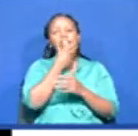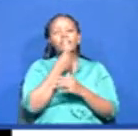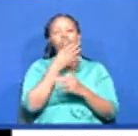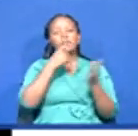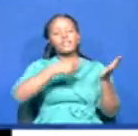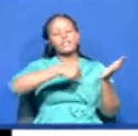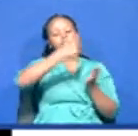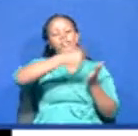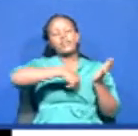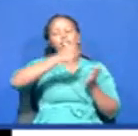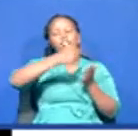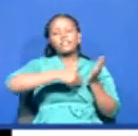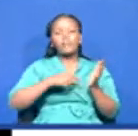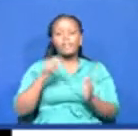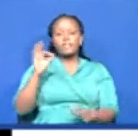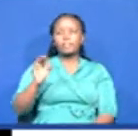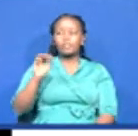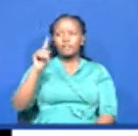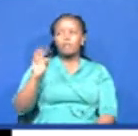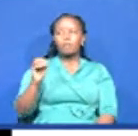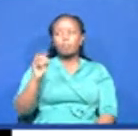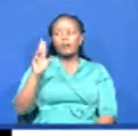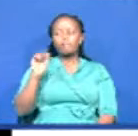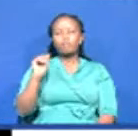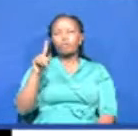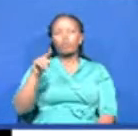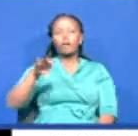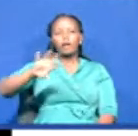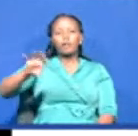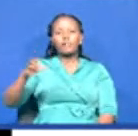Fro Morua County Commissioner, Nairobi.